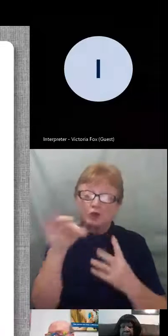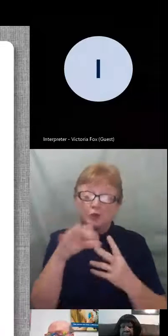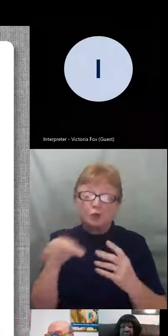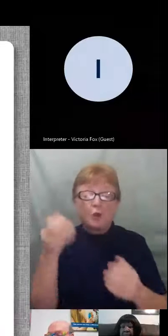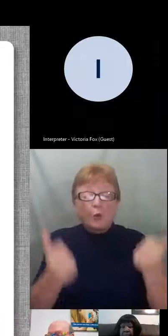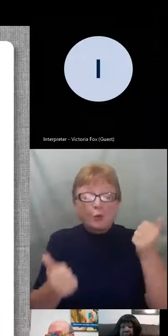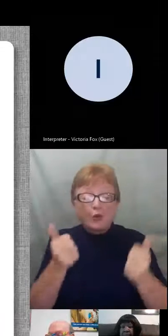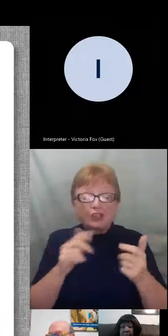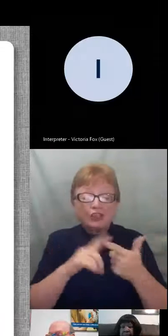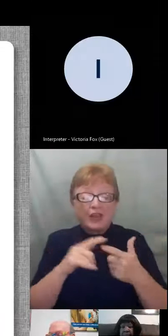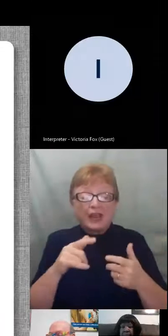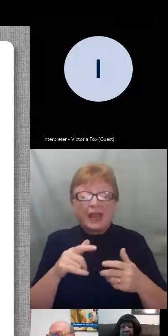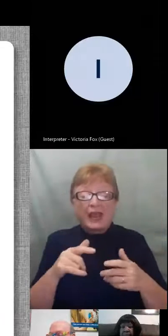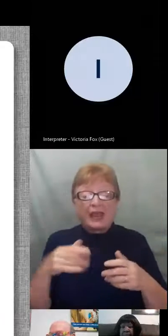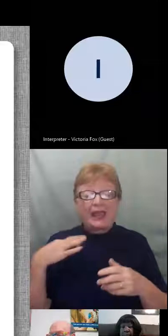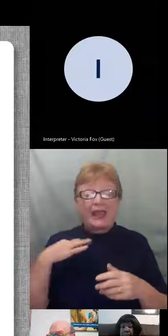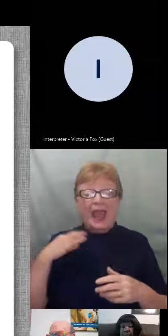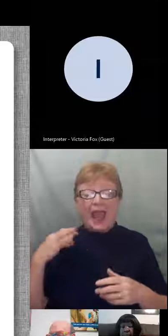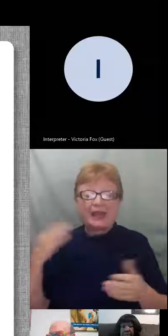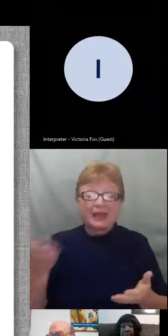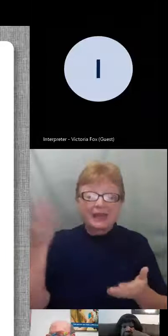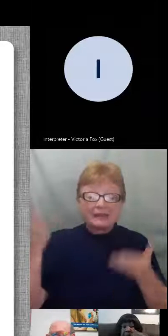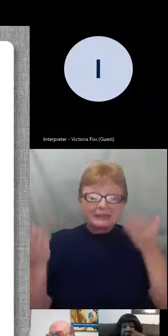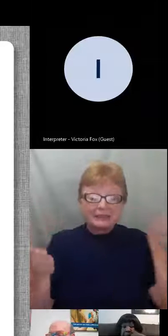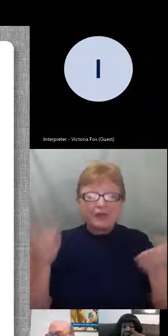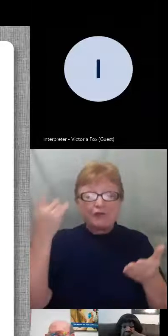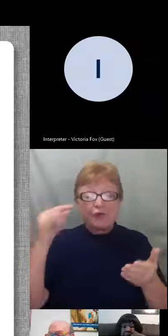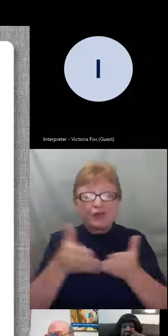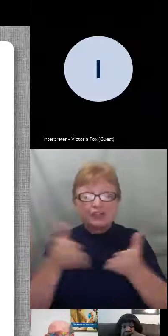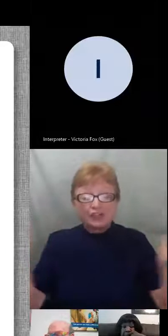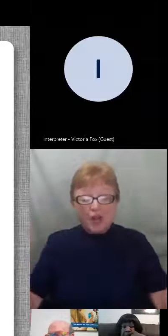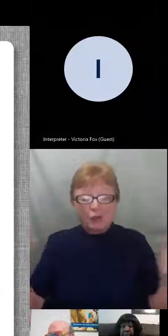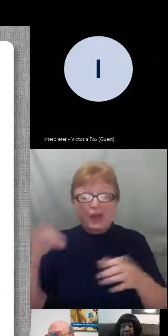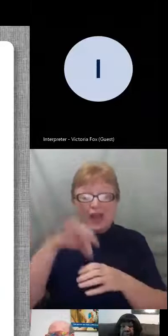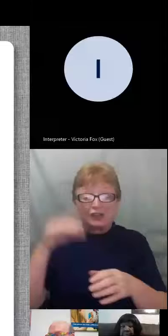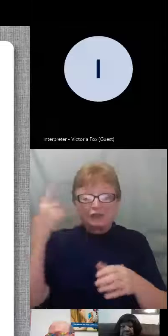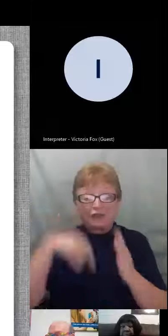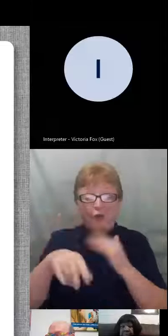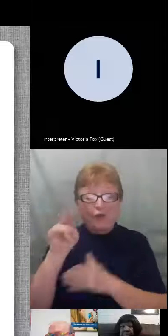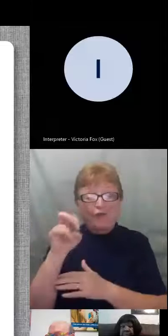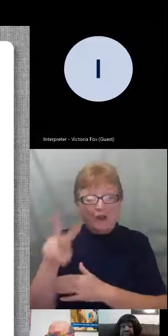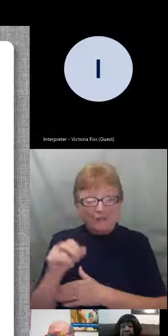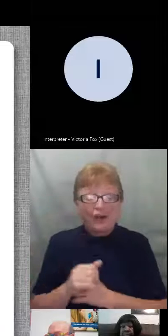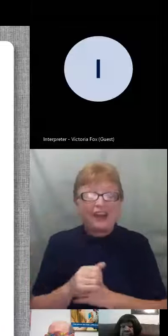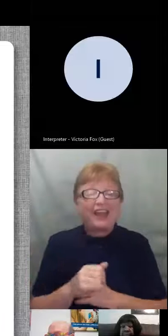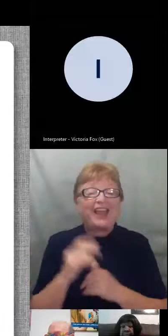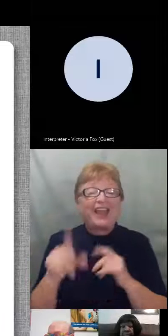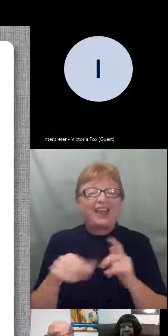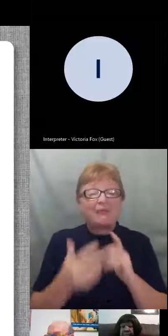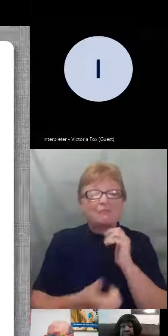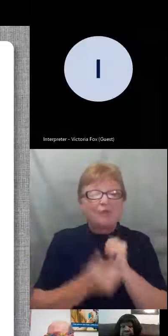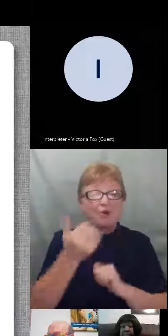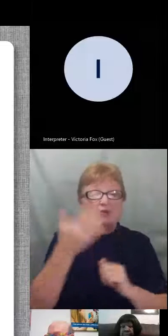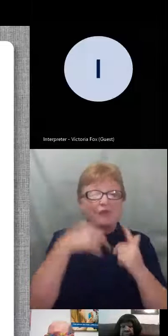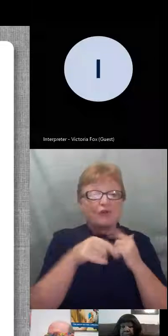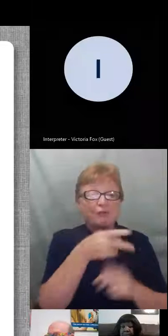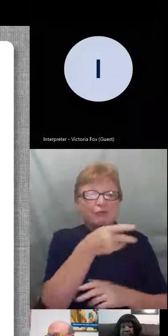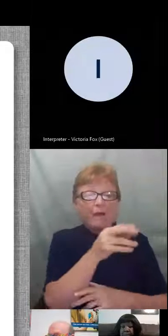on the ballot for the general election in November. Most of the contestants in the state primary are for the